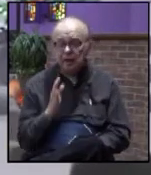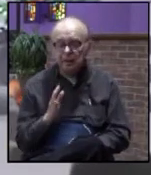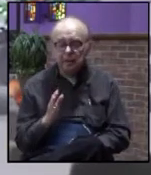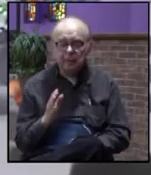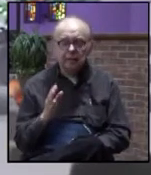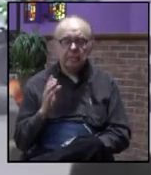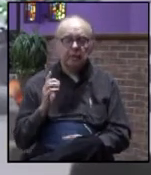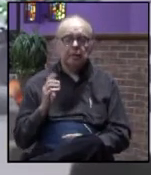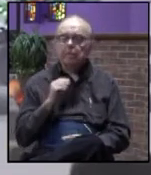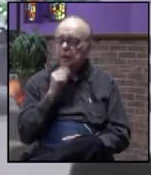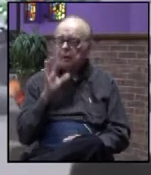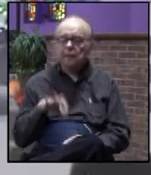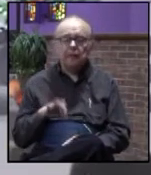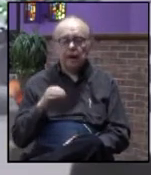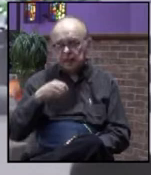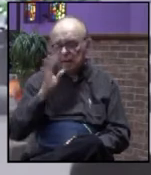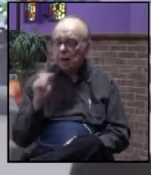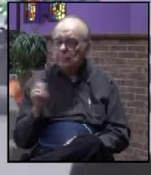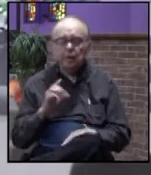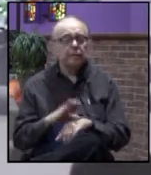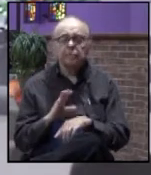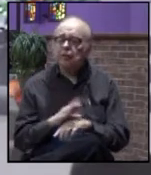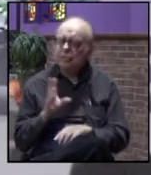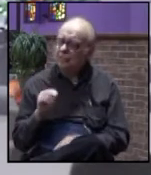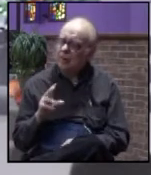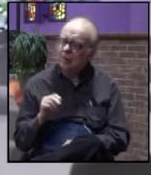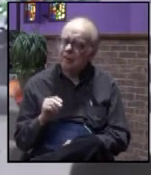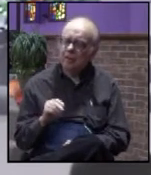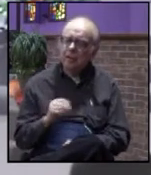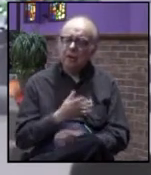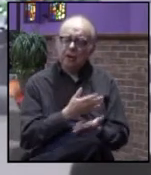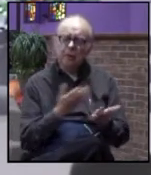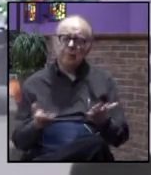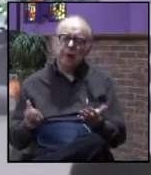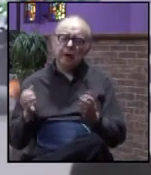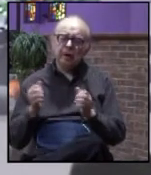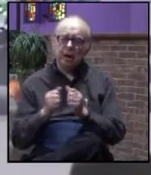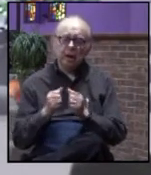find God in the church, okay? You bring God